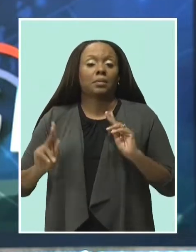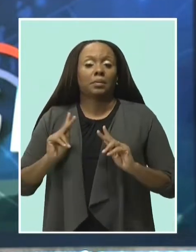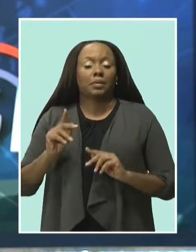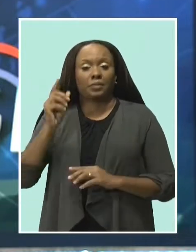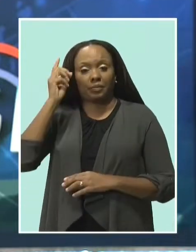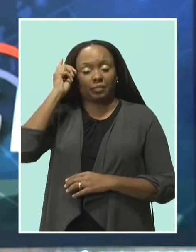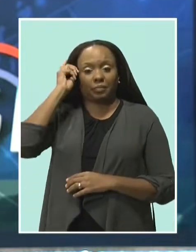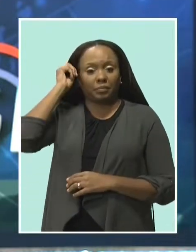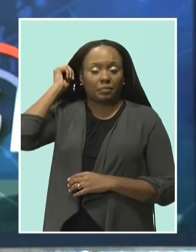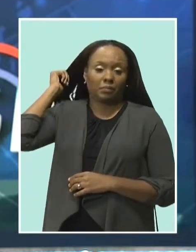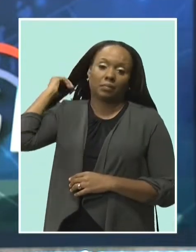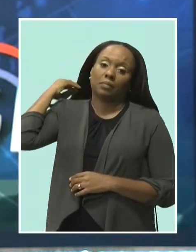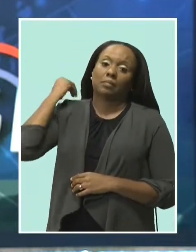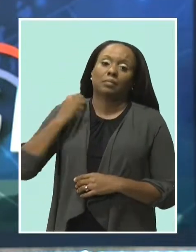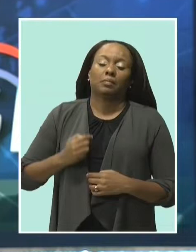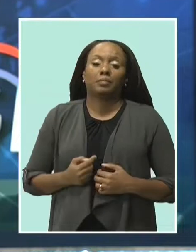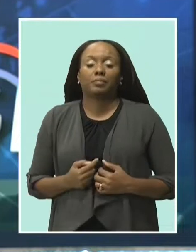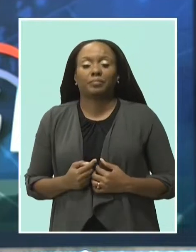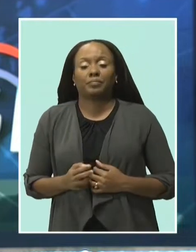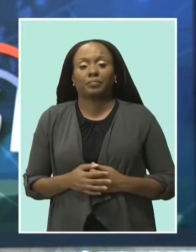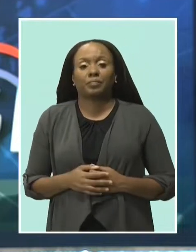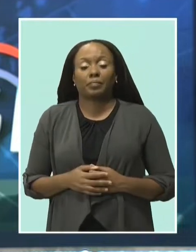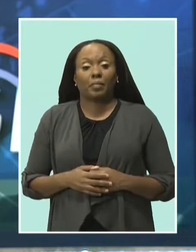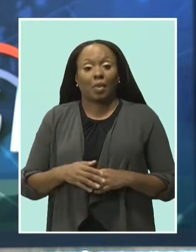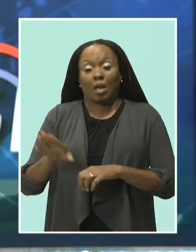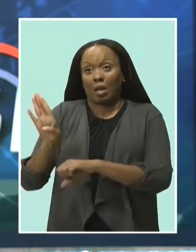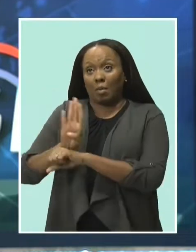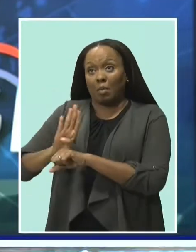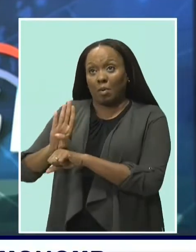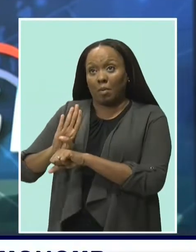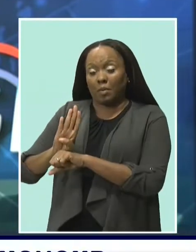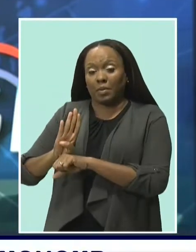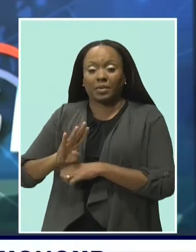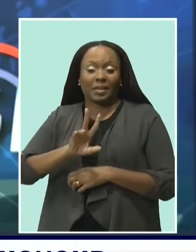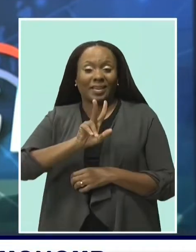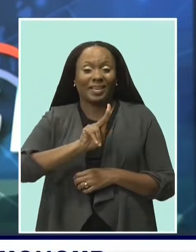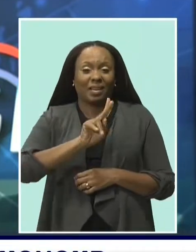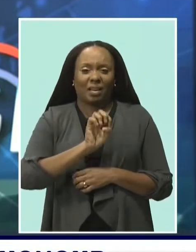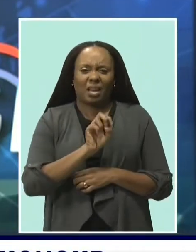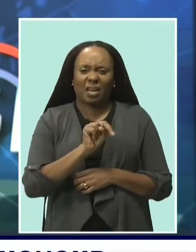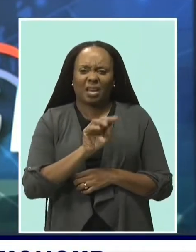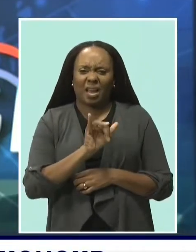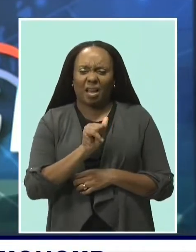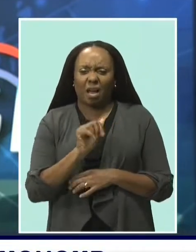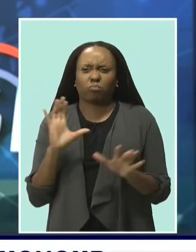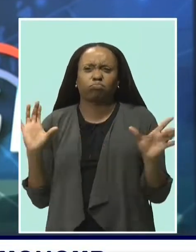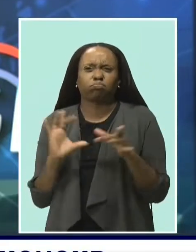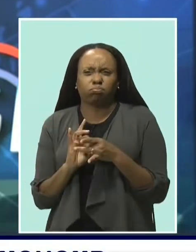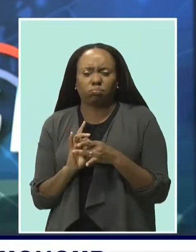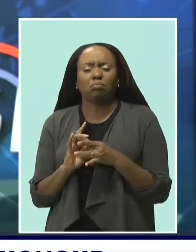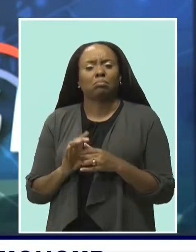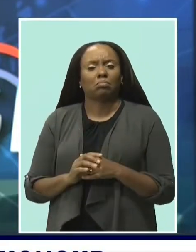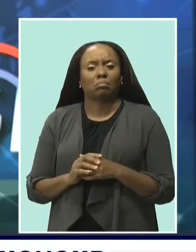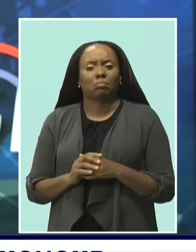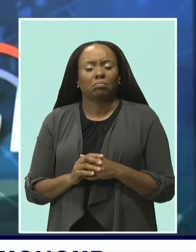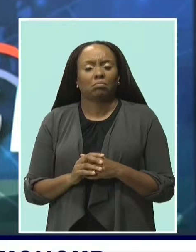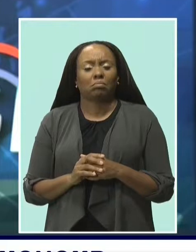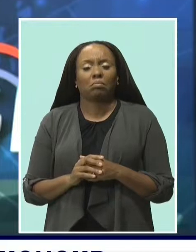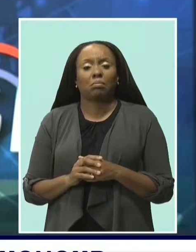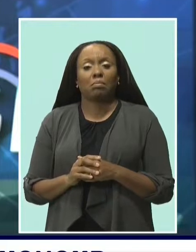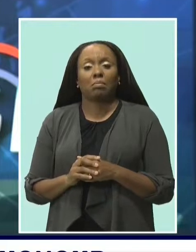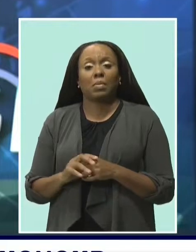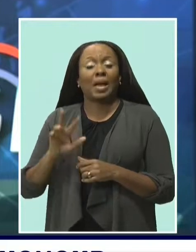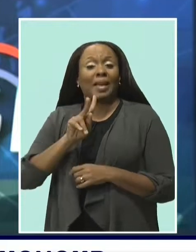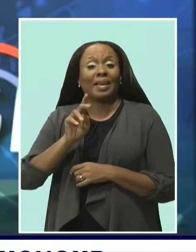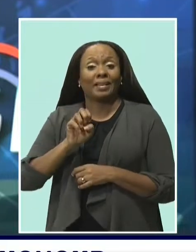at 86. Barbados and the Republic of Kenya continue to forge bonds as visiting President of Kenya, Uhuru Kenyatta,